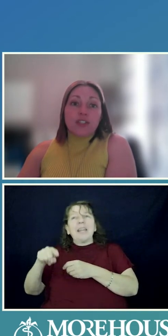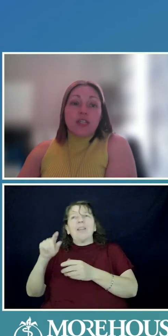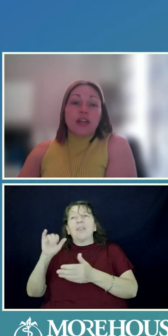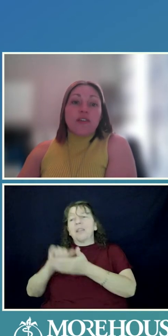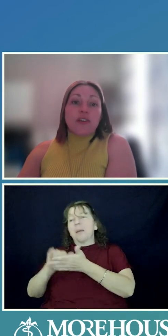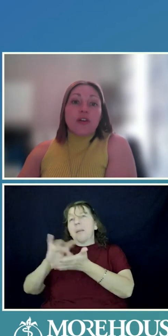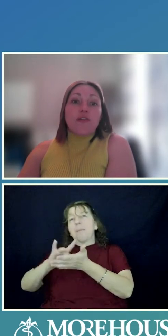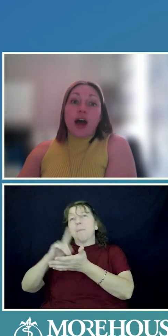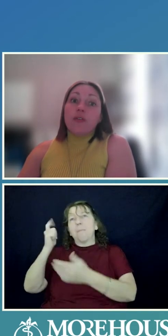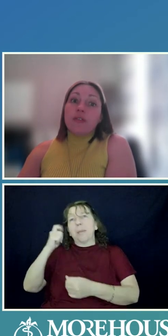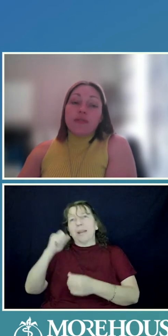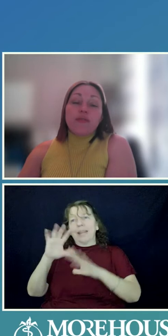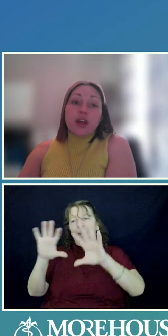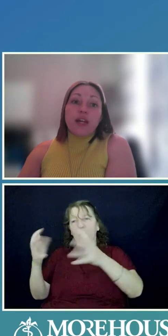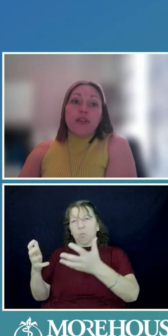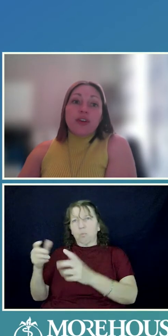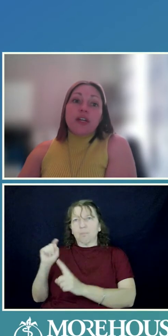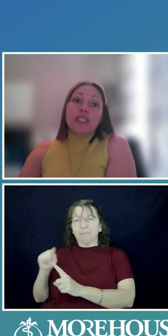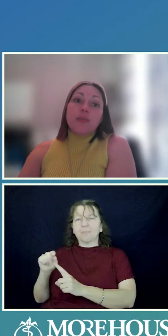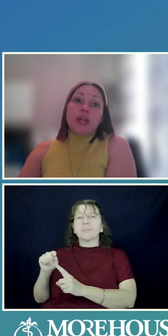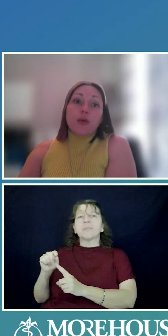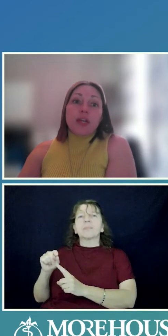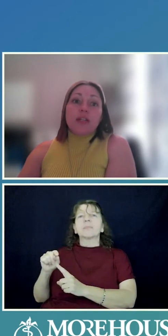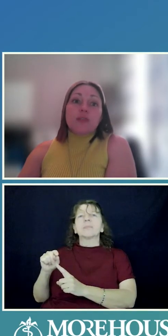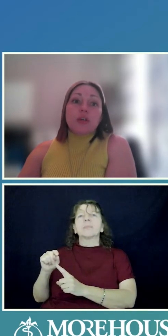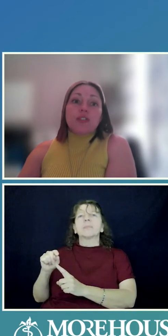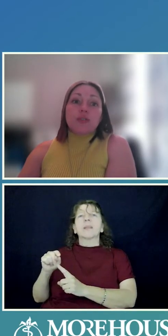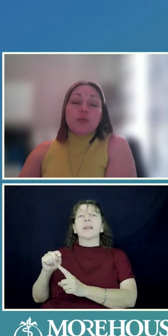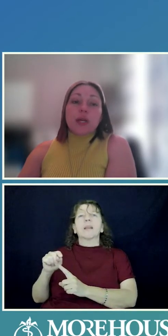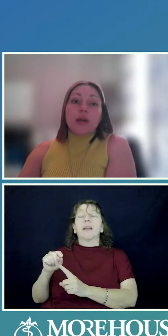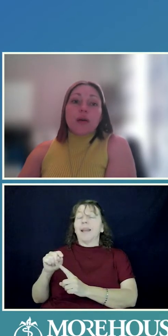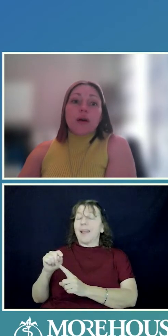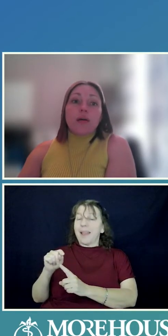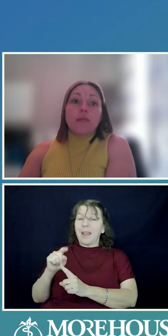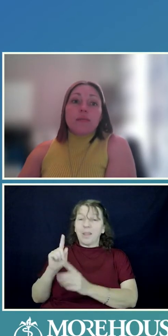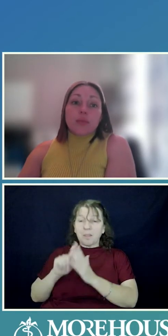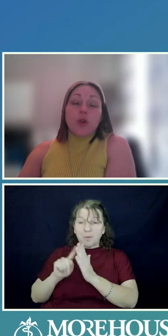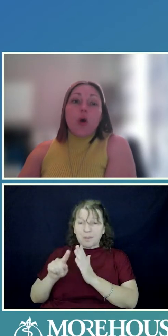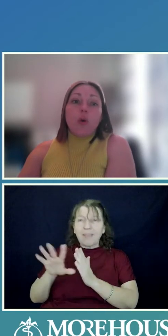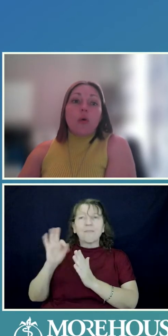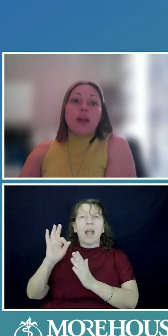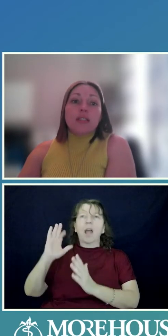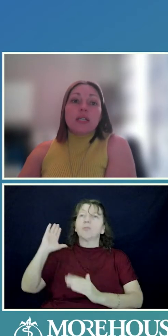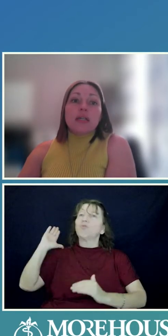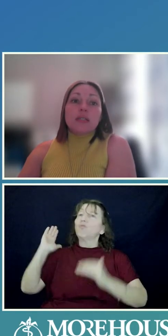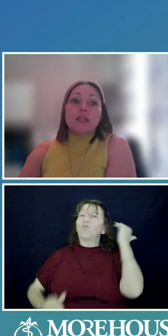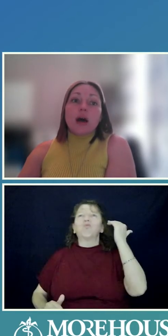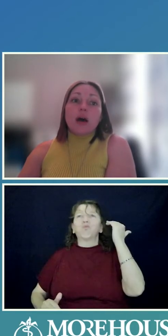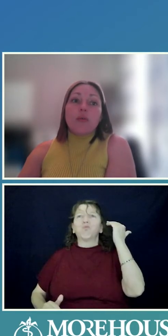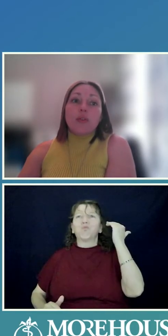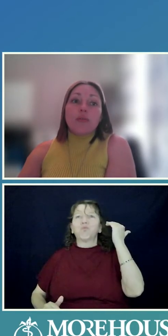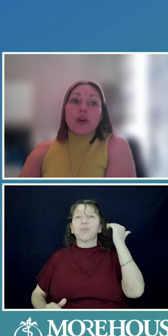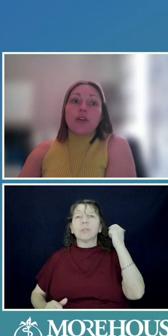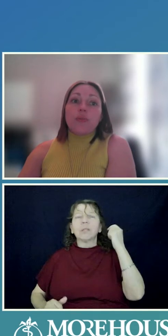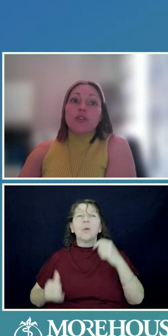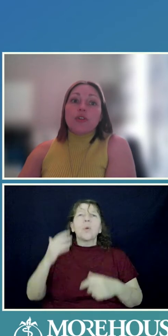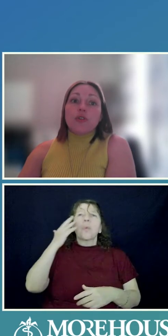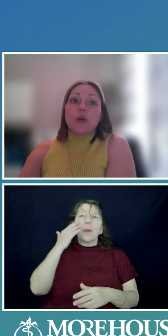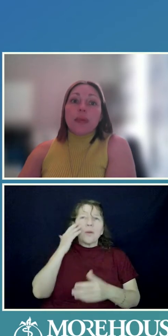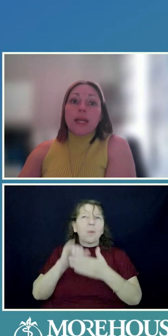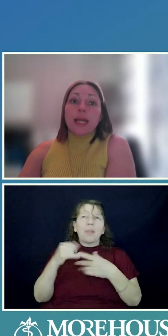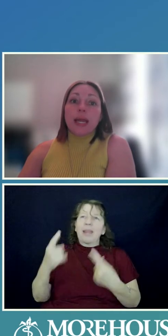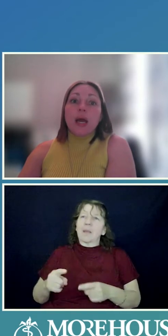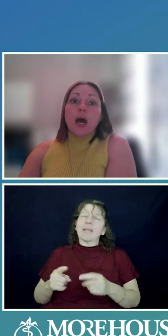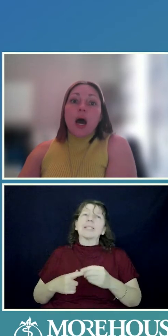They actually, found very, very deep inequities, which we know exist with regard to